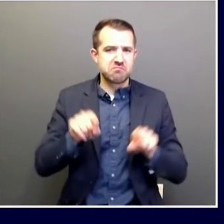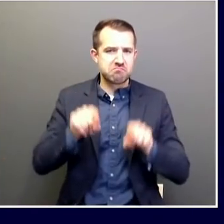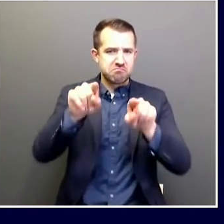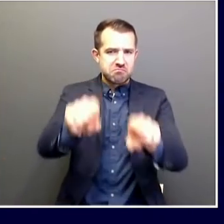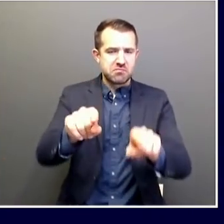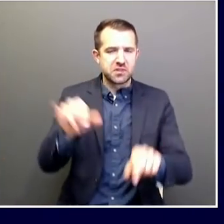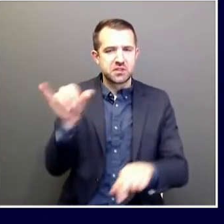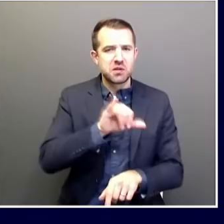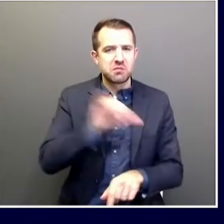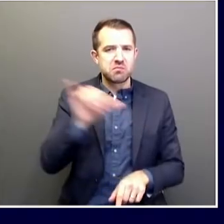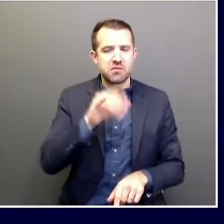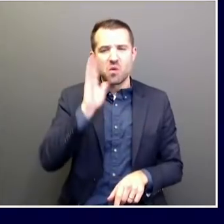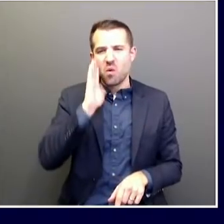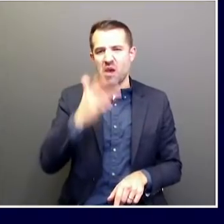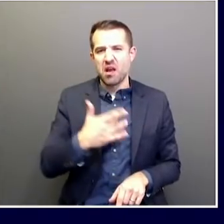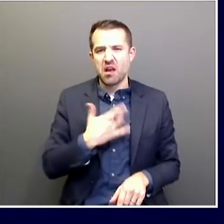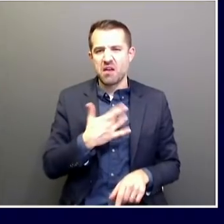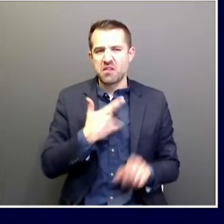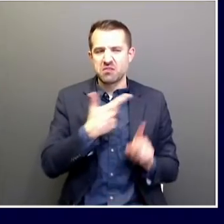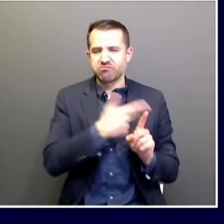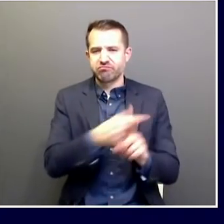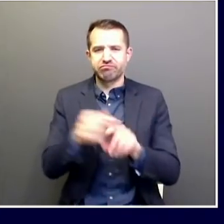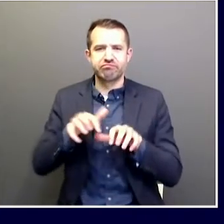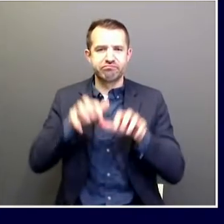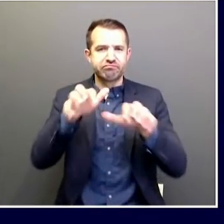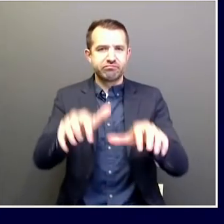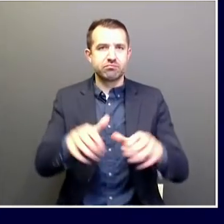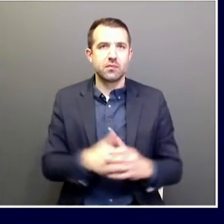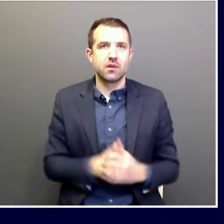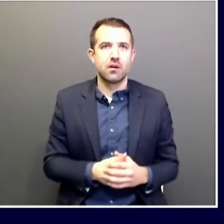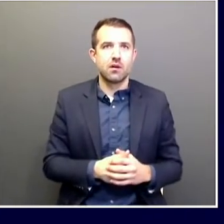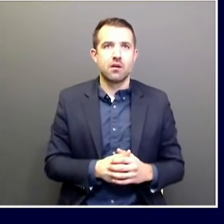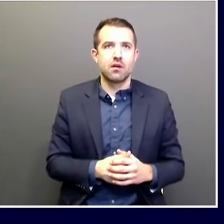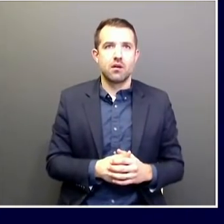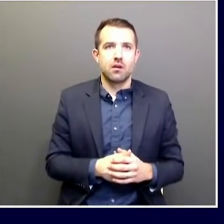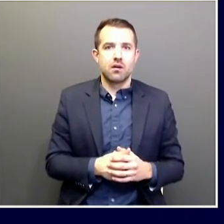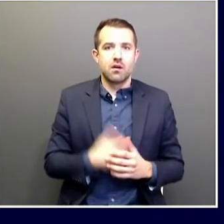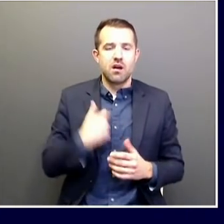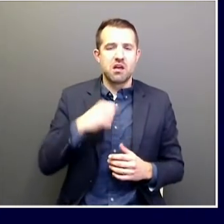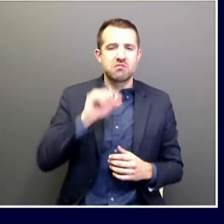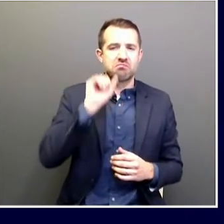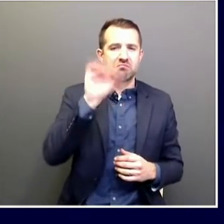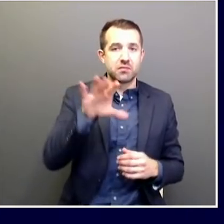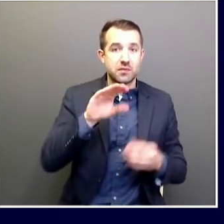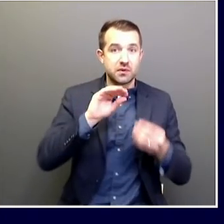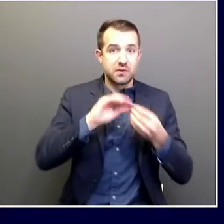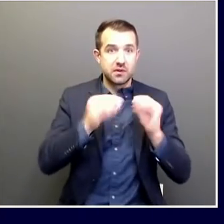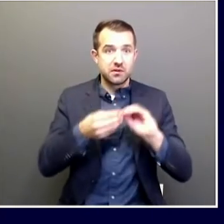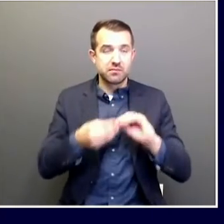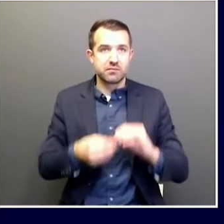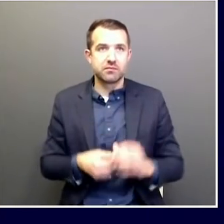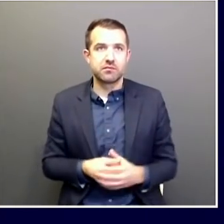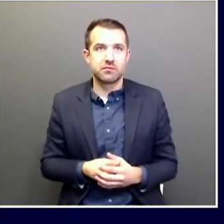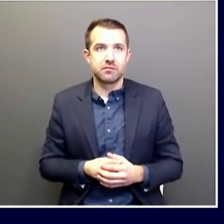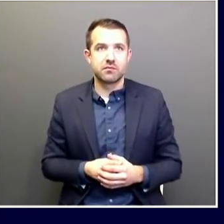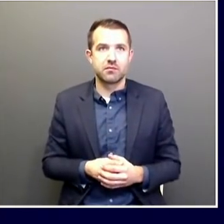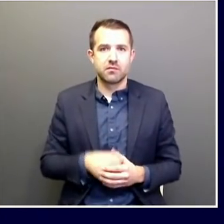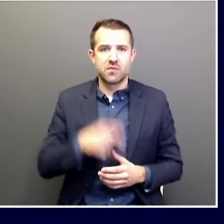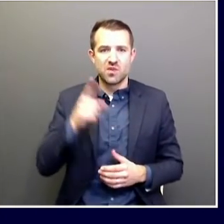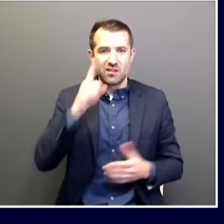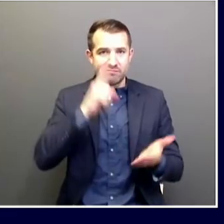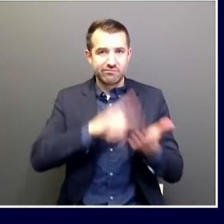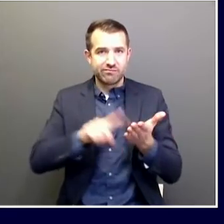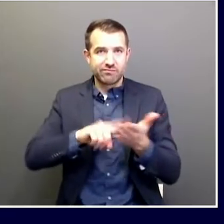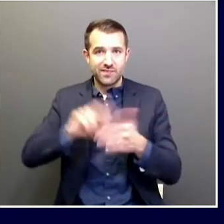I'll just mention one interesting data point, and then we can maybe send you the data if you want to take a deeper dive. It's national data, but even